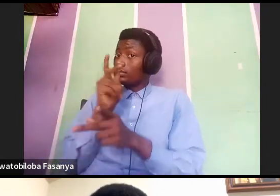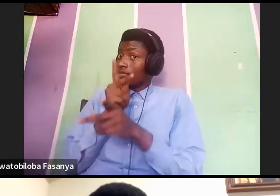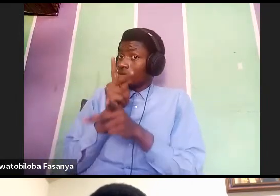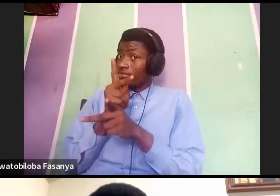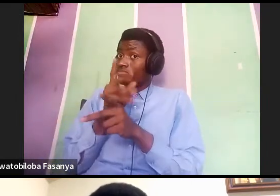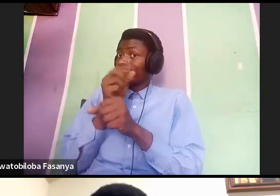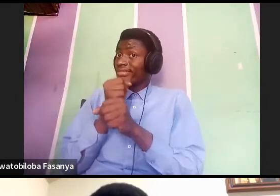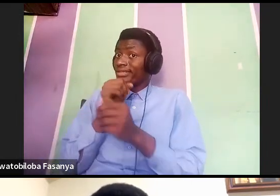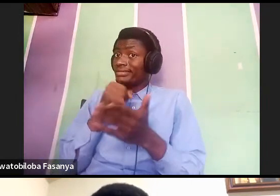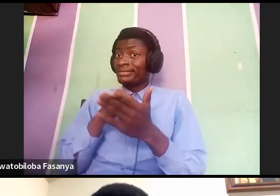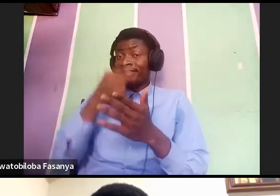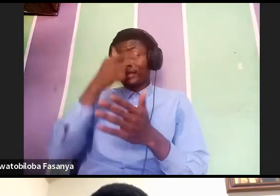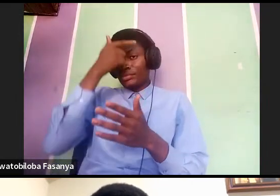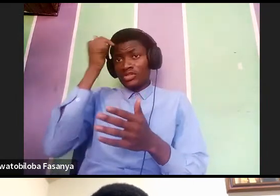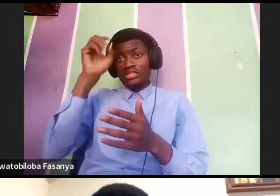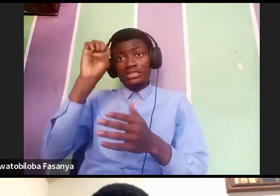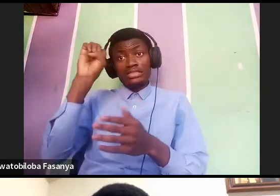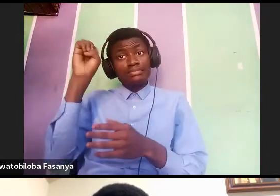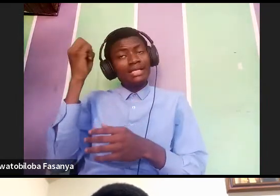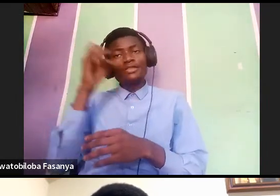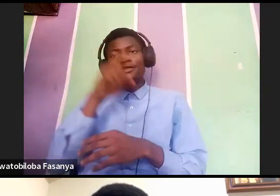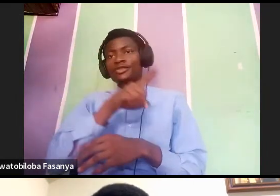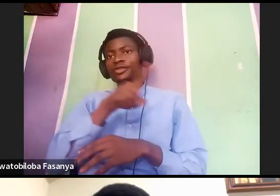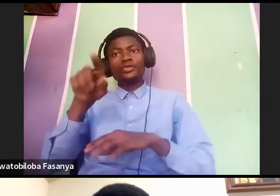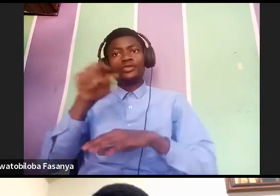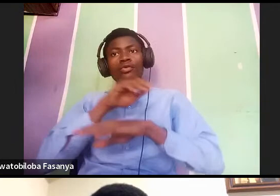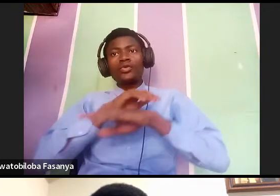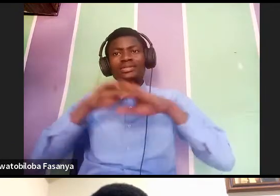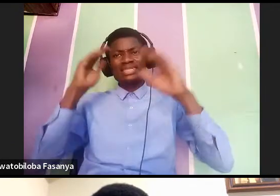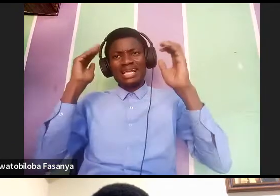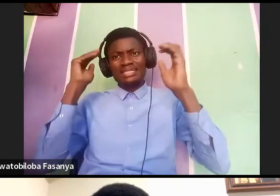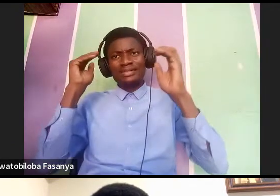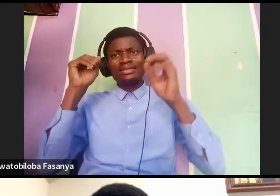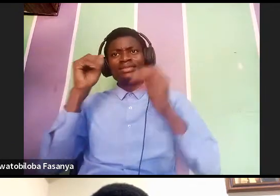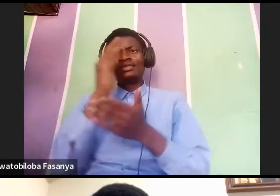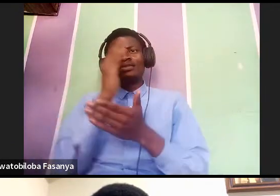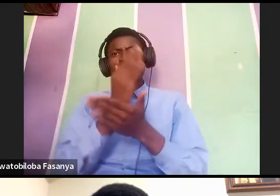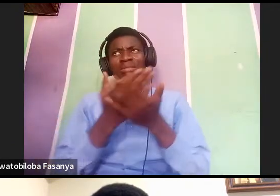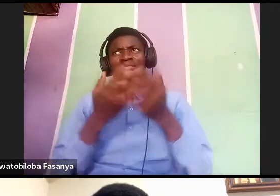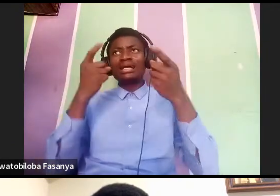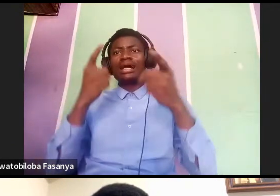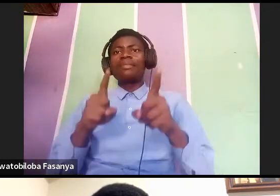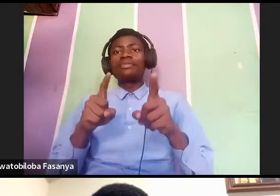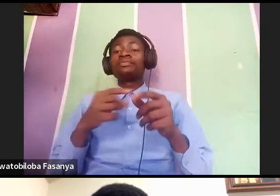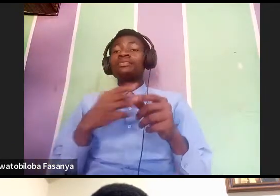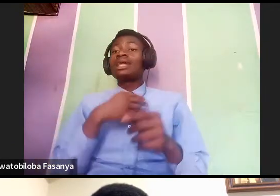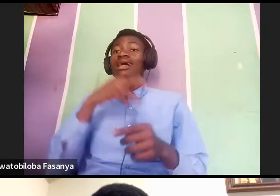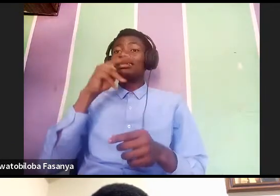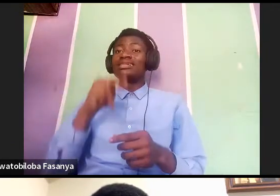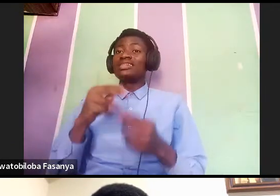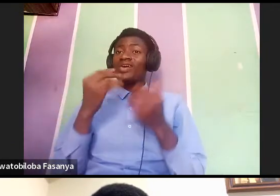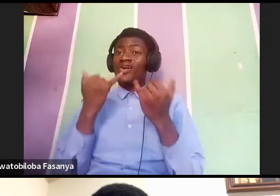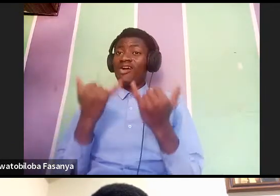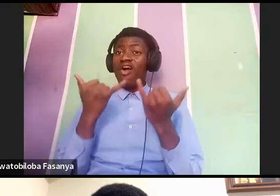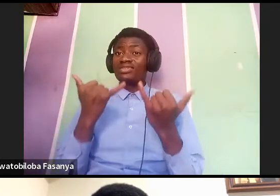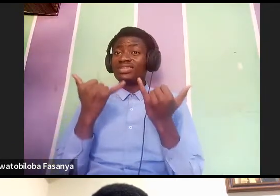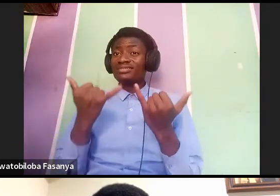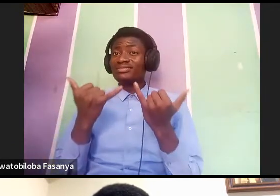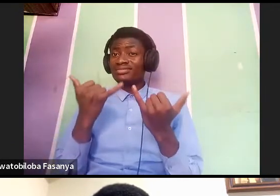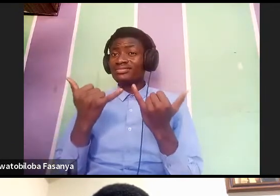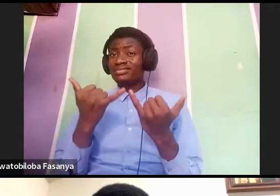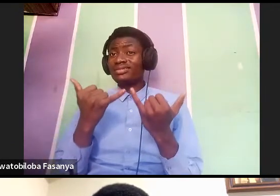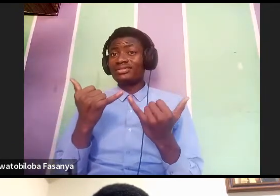The emergency is not what you are expecting, but it's something that happens and needs urgent attention. So don't forget to have